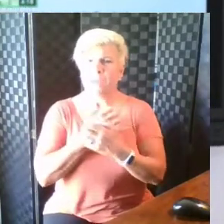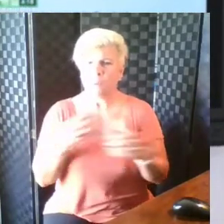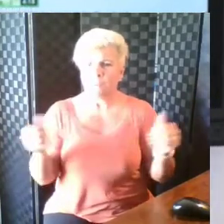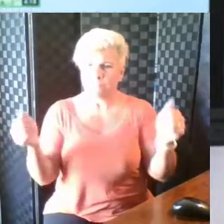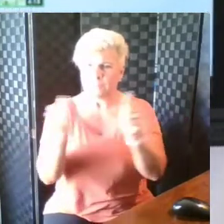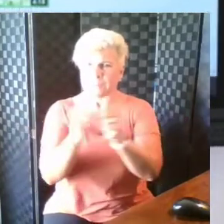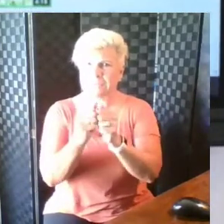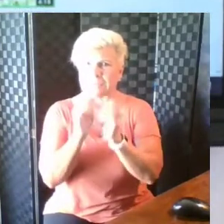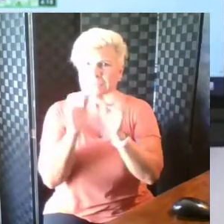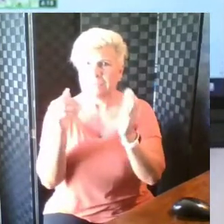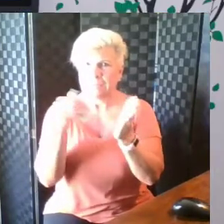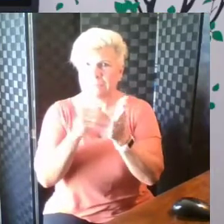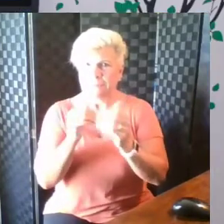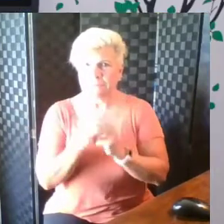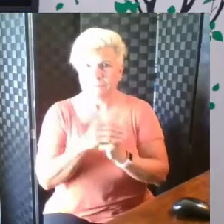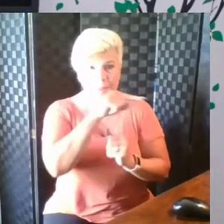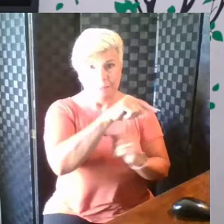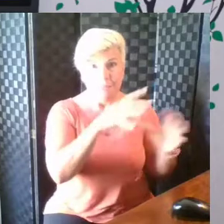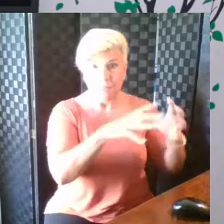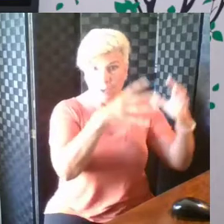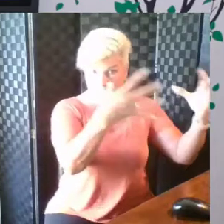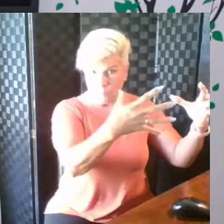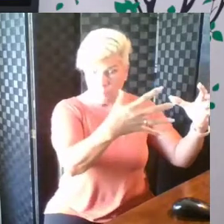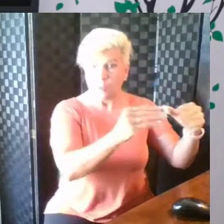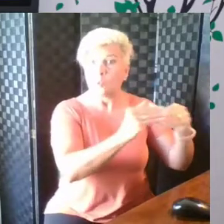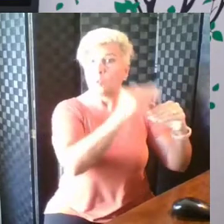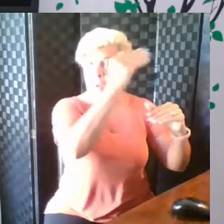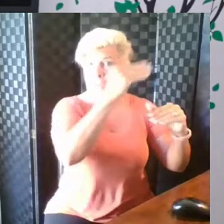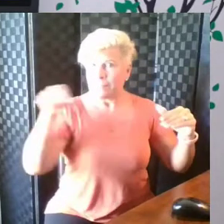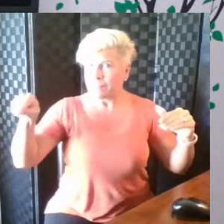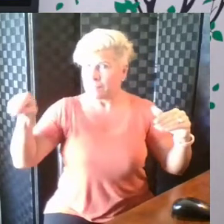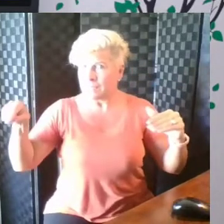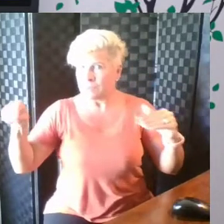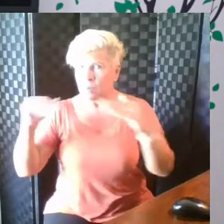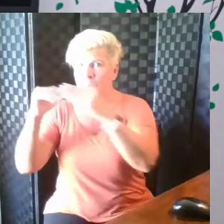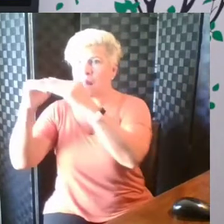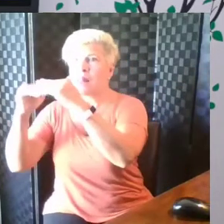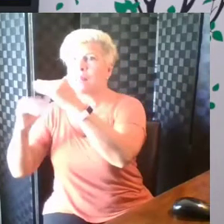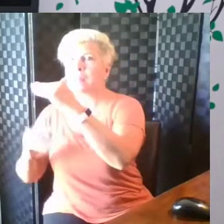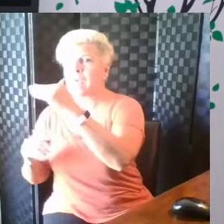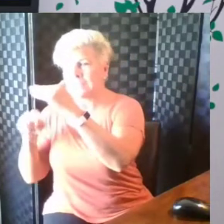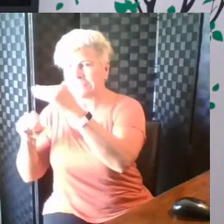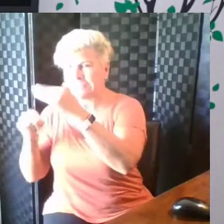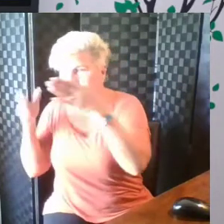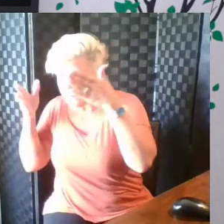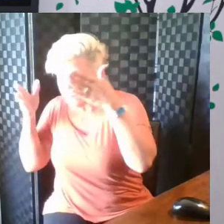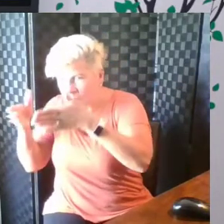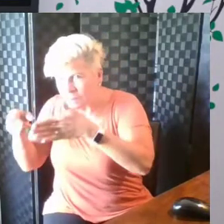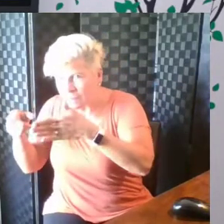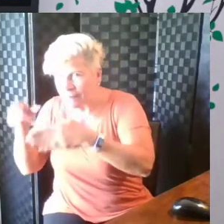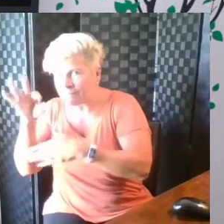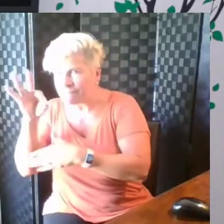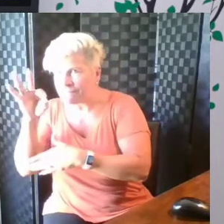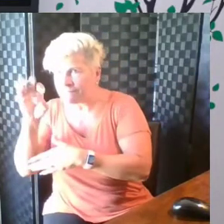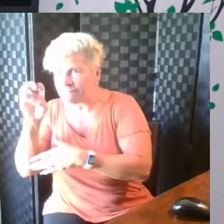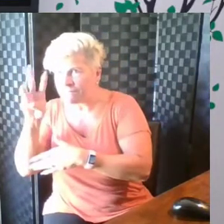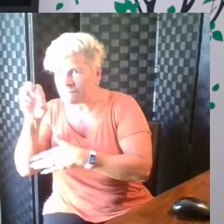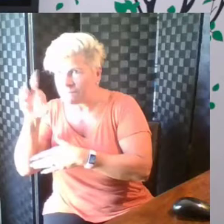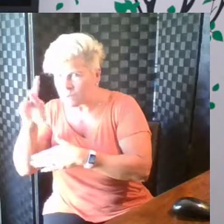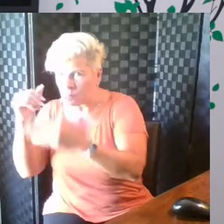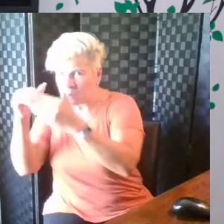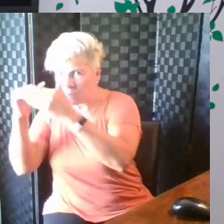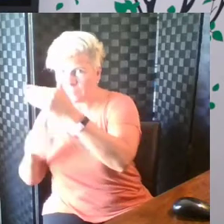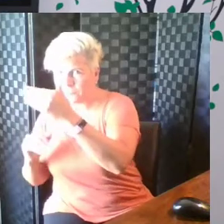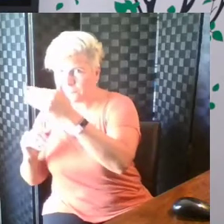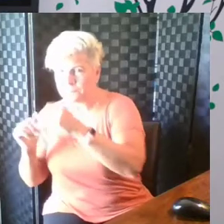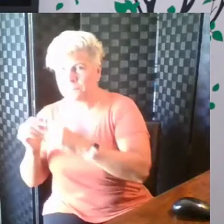And this is the group of greater that had the 8, and this is the group we're going to focus on today, the group that has fewer or less.